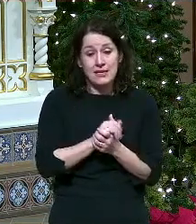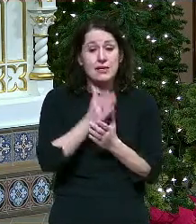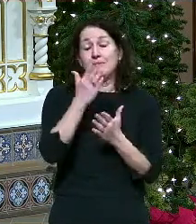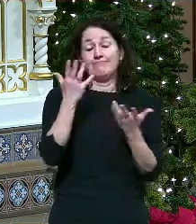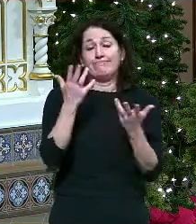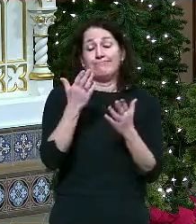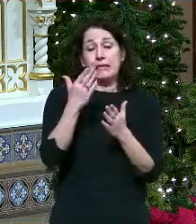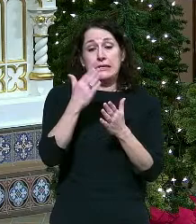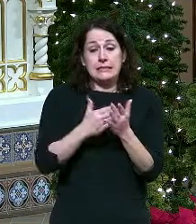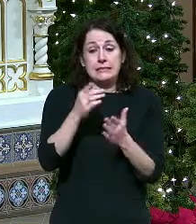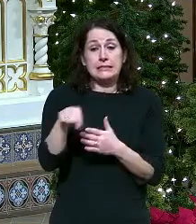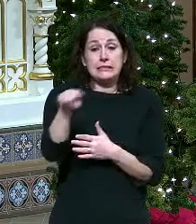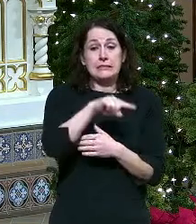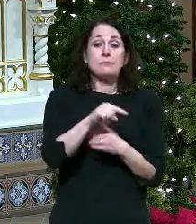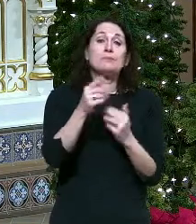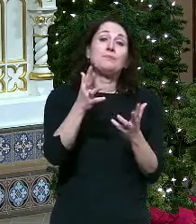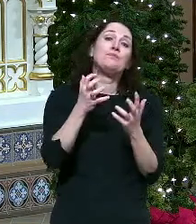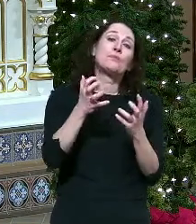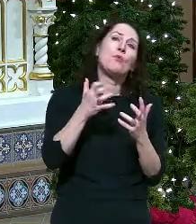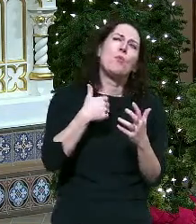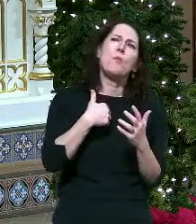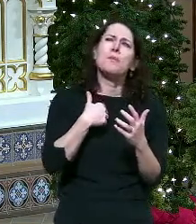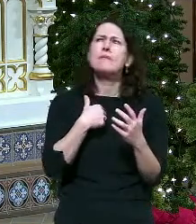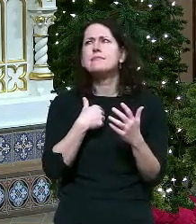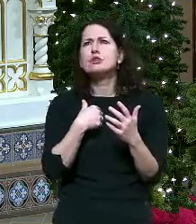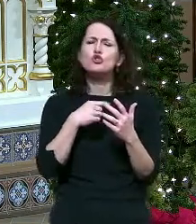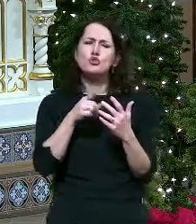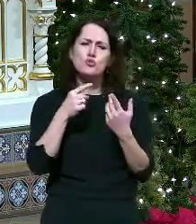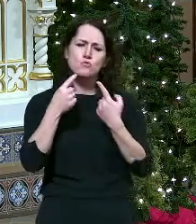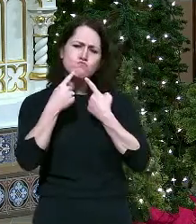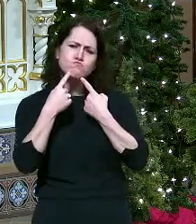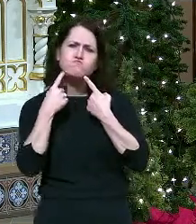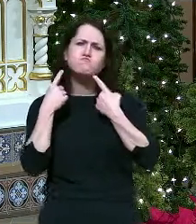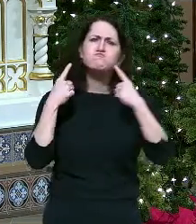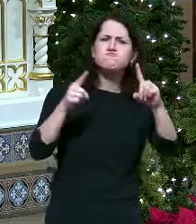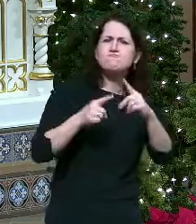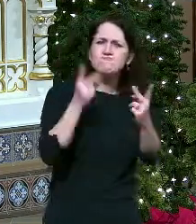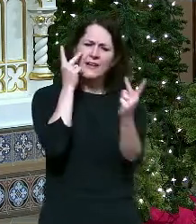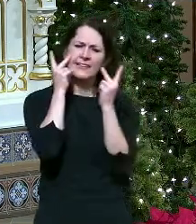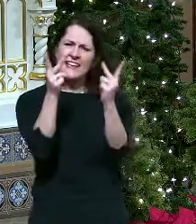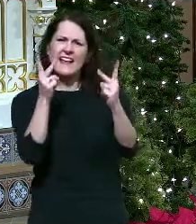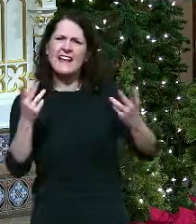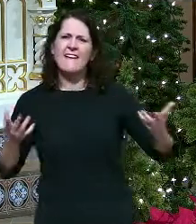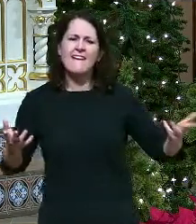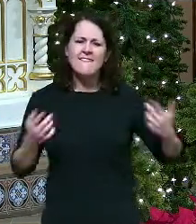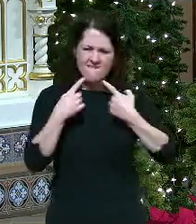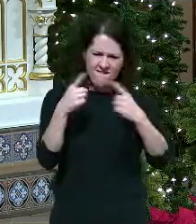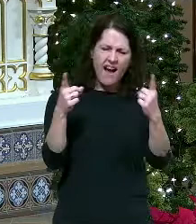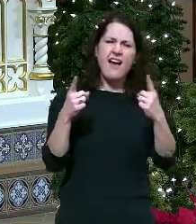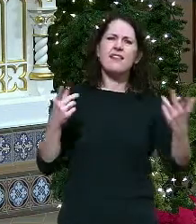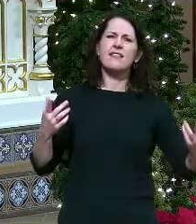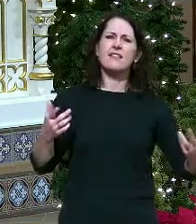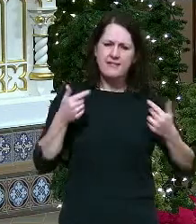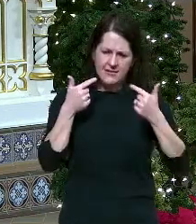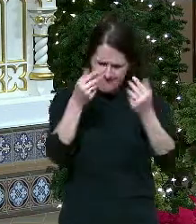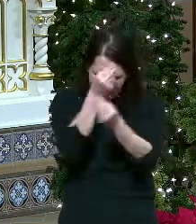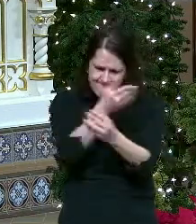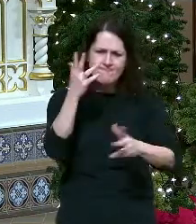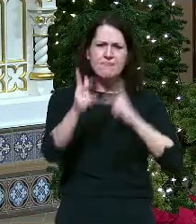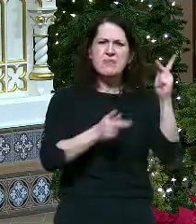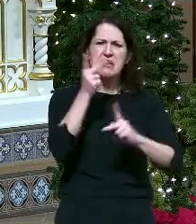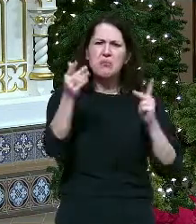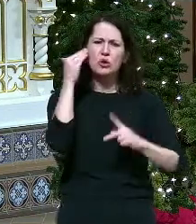Some of you might be wanting me to speak out and say, see, finally, let people